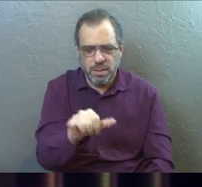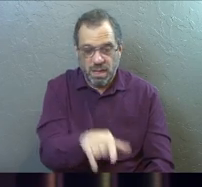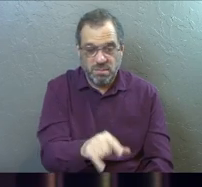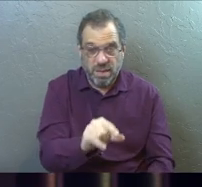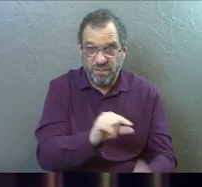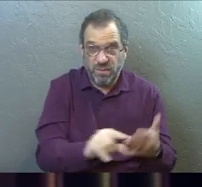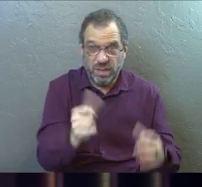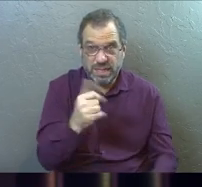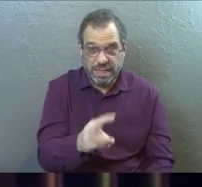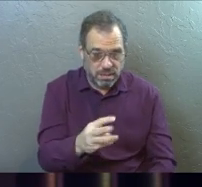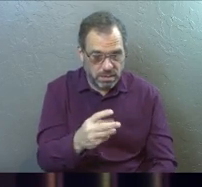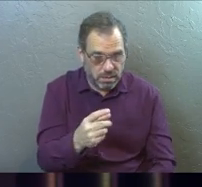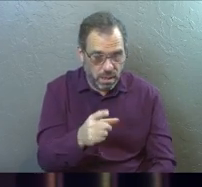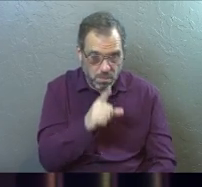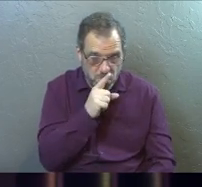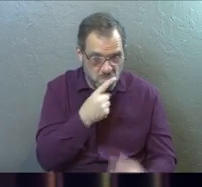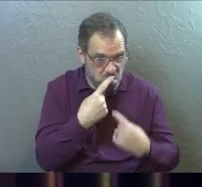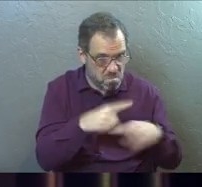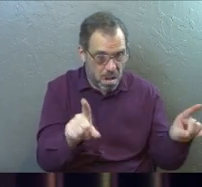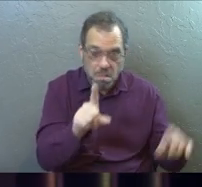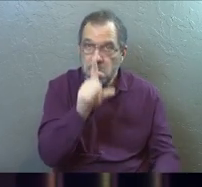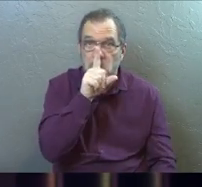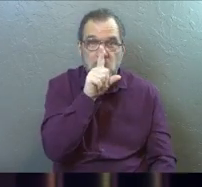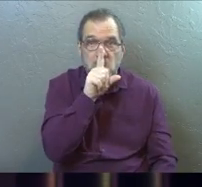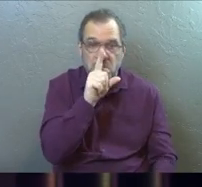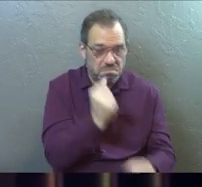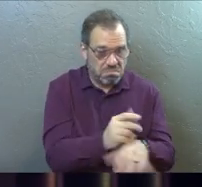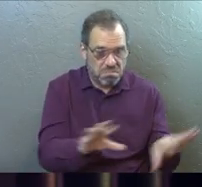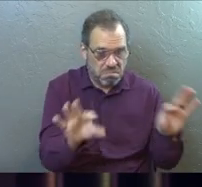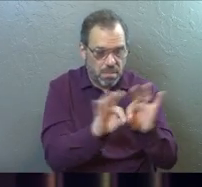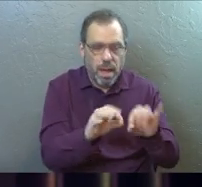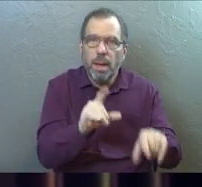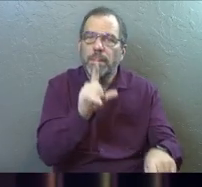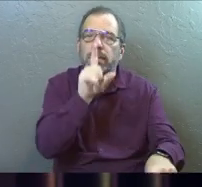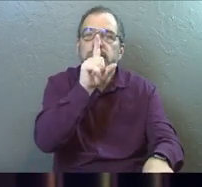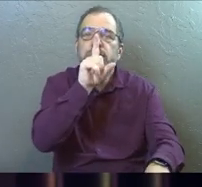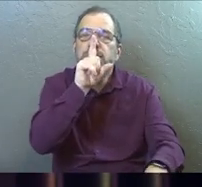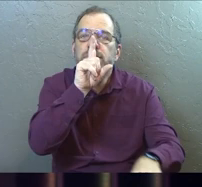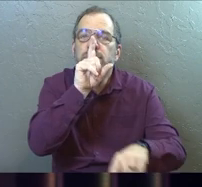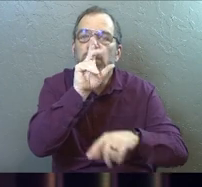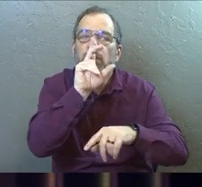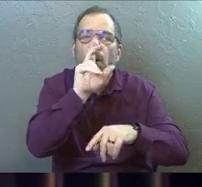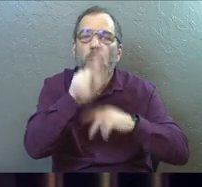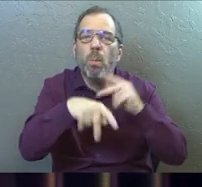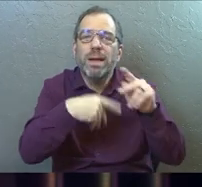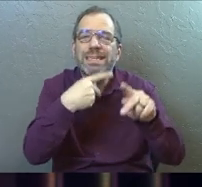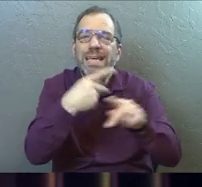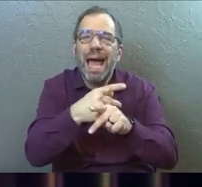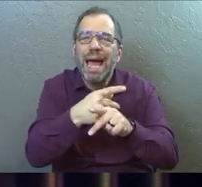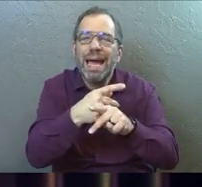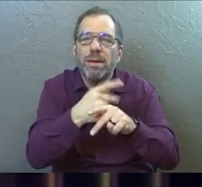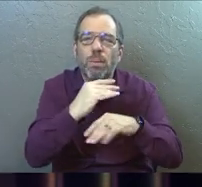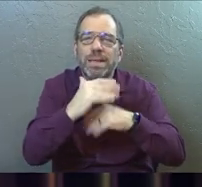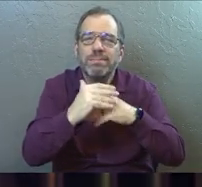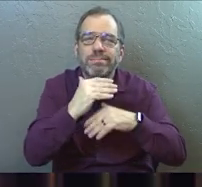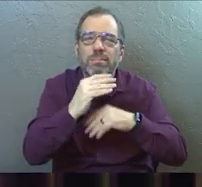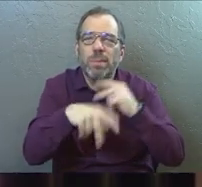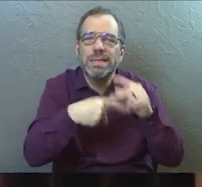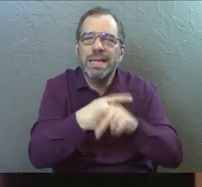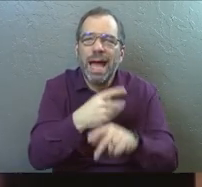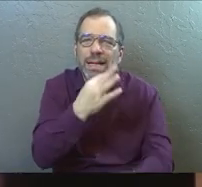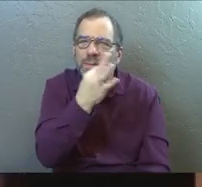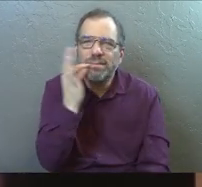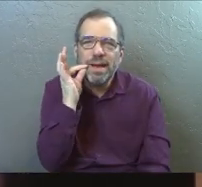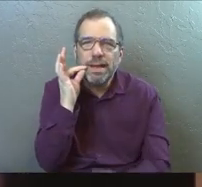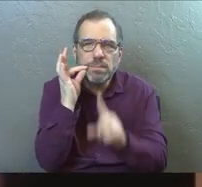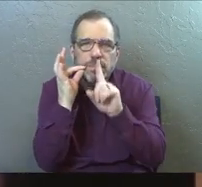say in that passage. Like, he tells you not to make a big deal out of it, but he does not say what kind of fast everybody should do. He doesn't dictate